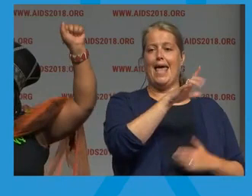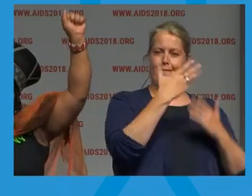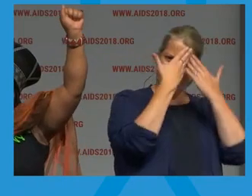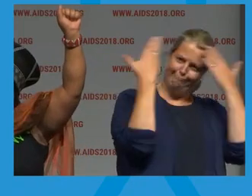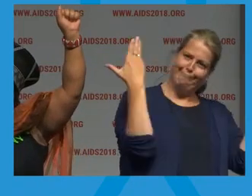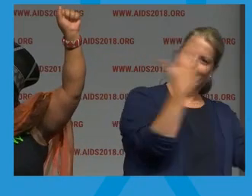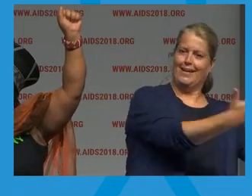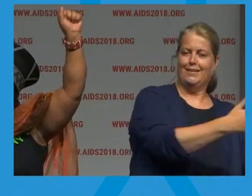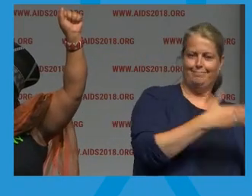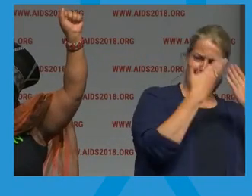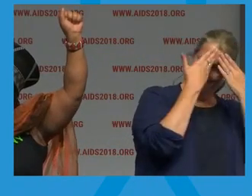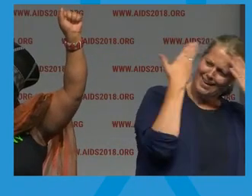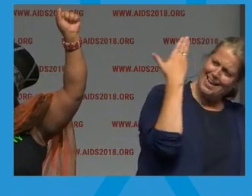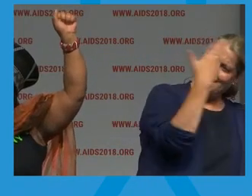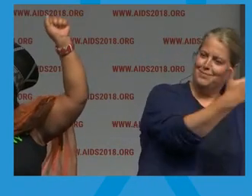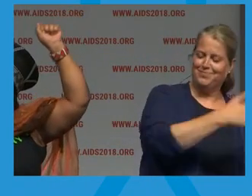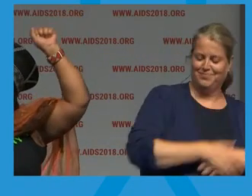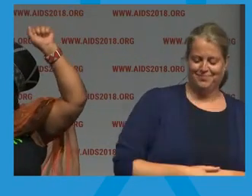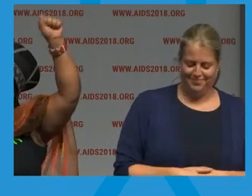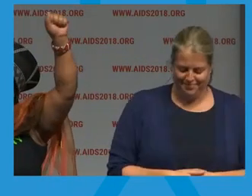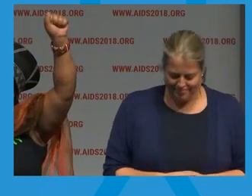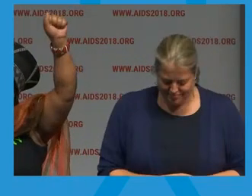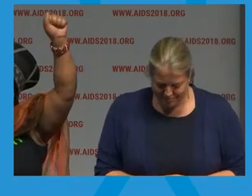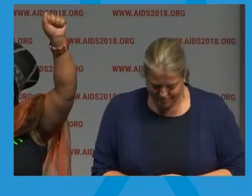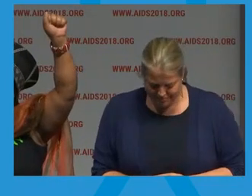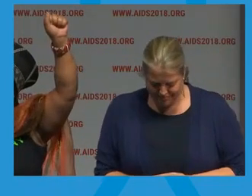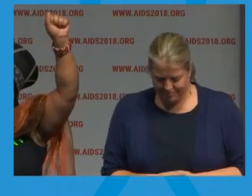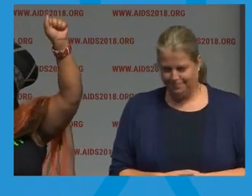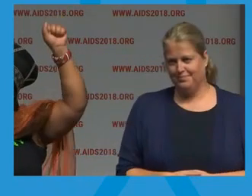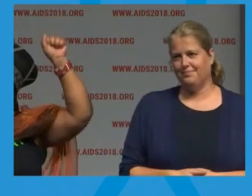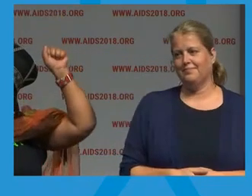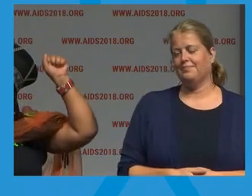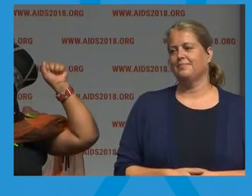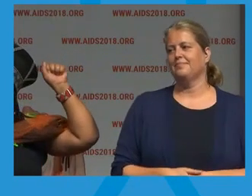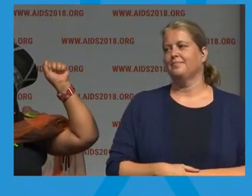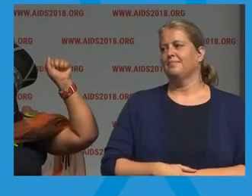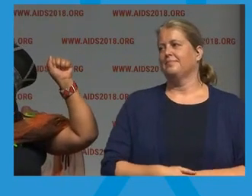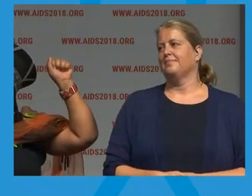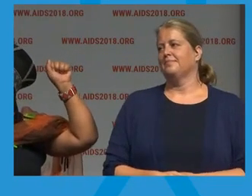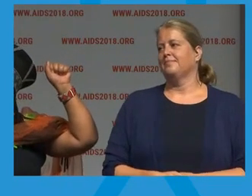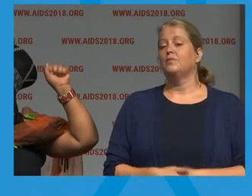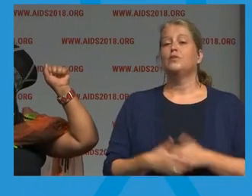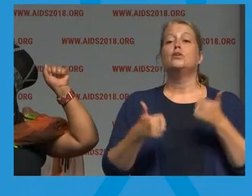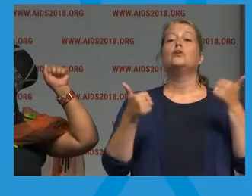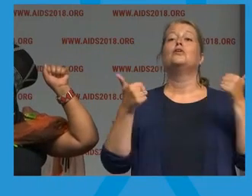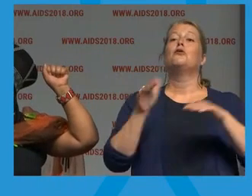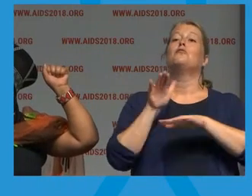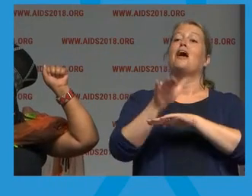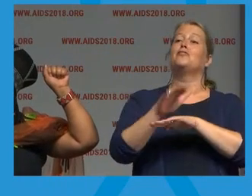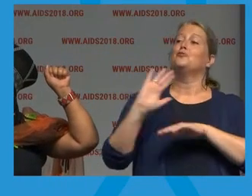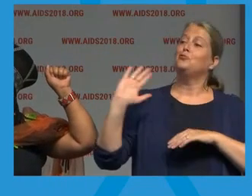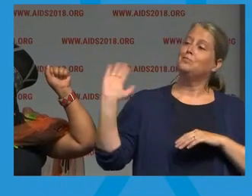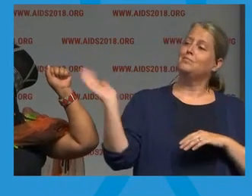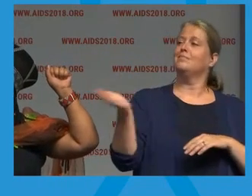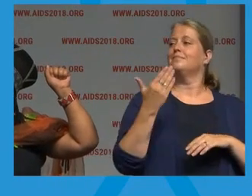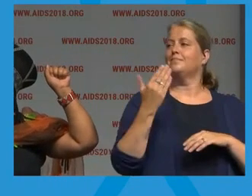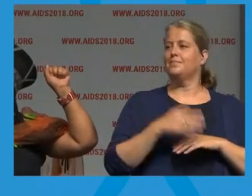Amanda Prudence Mabele, Amanda! Amanda. Good afternoon, everyone.